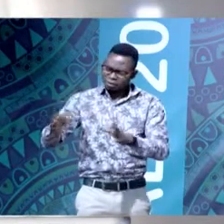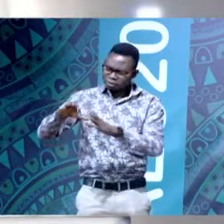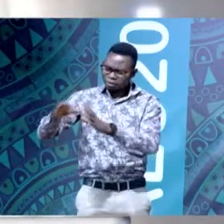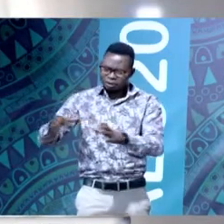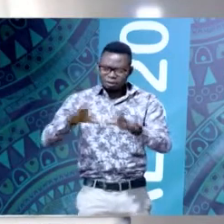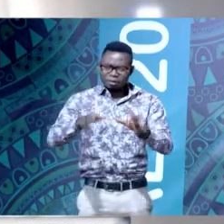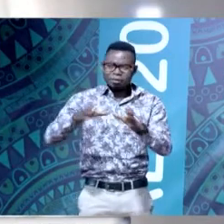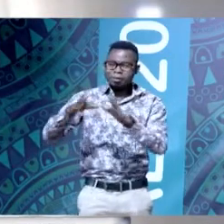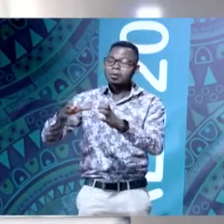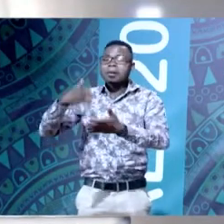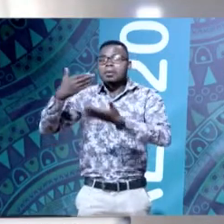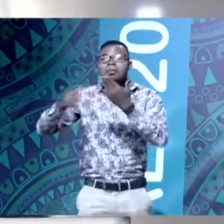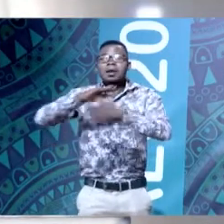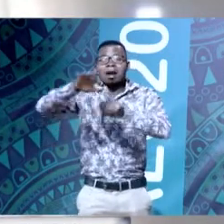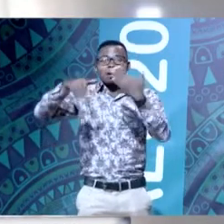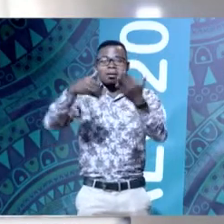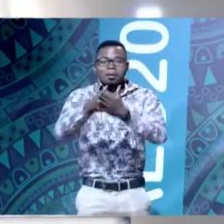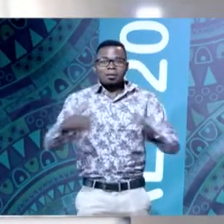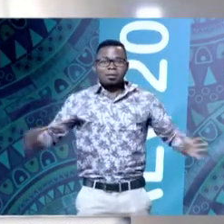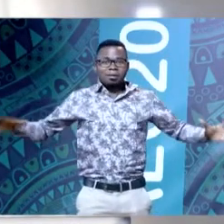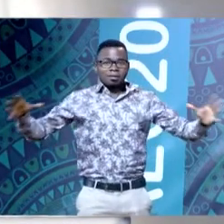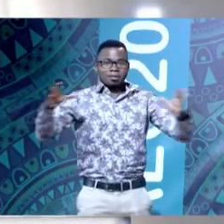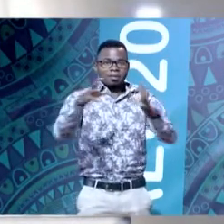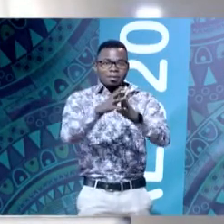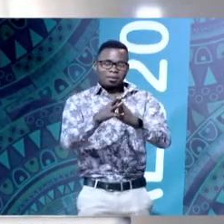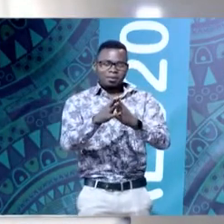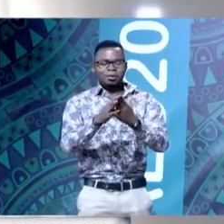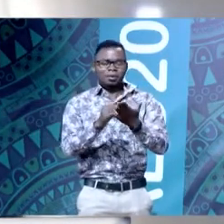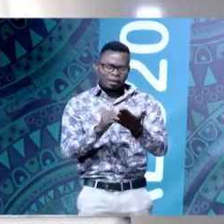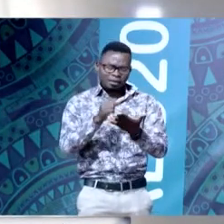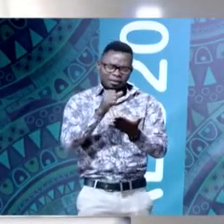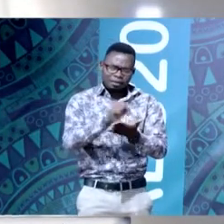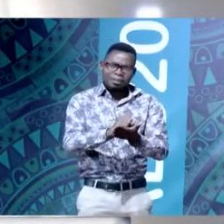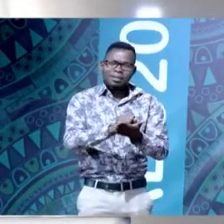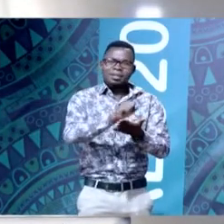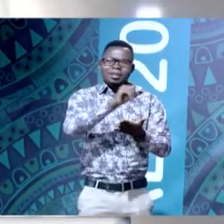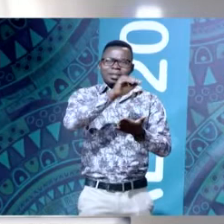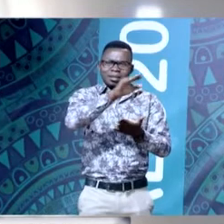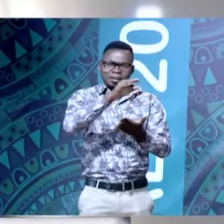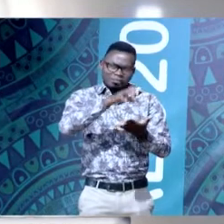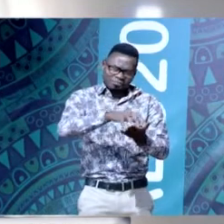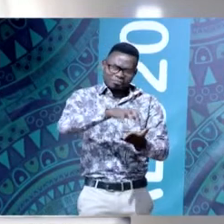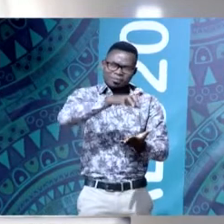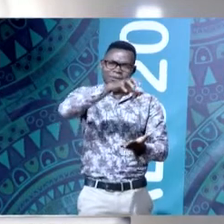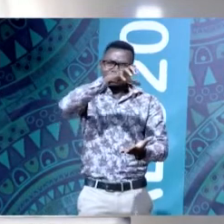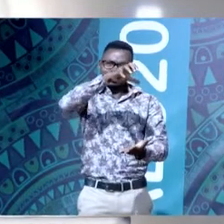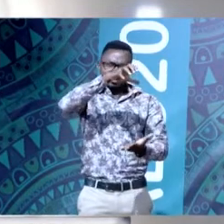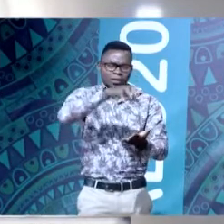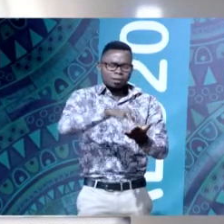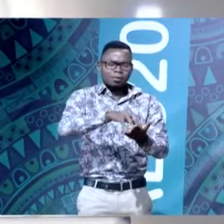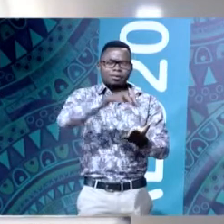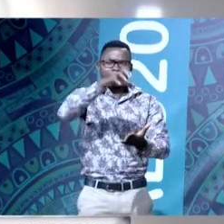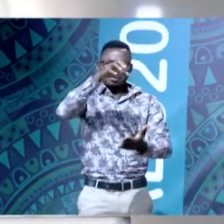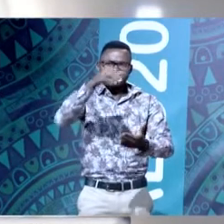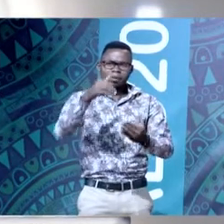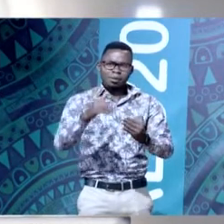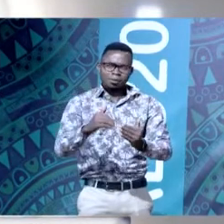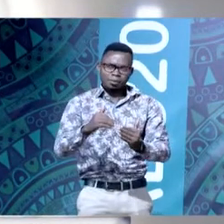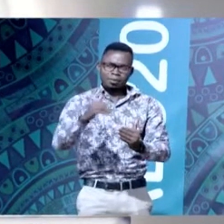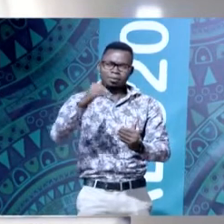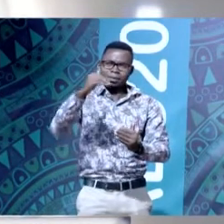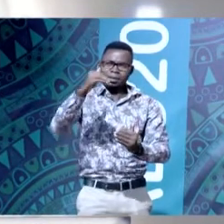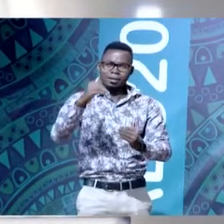if we create room for the African Continental Free Trade Area to grow, if we nurture